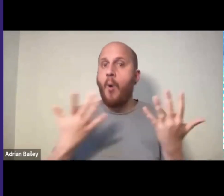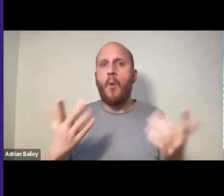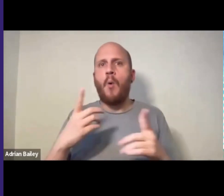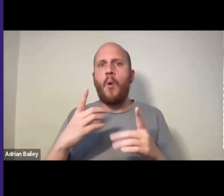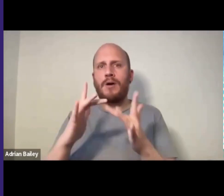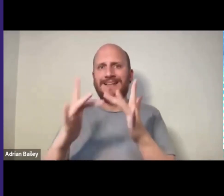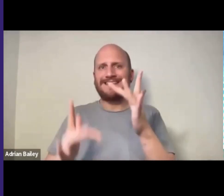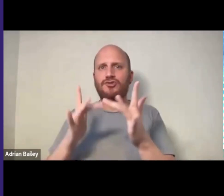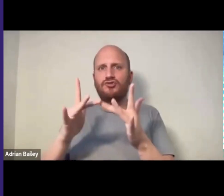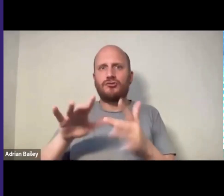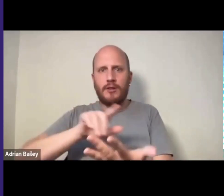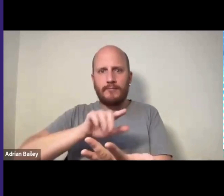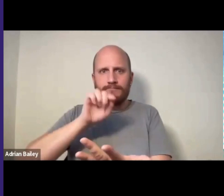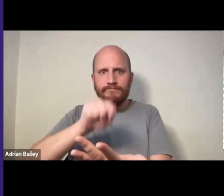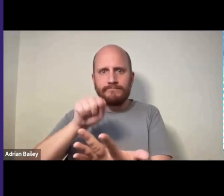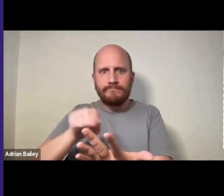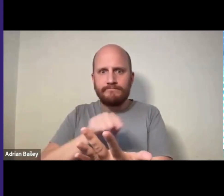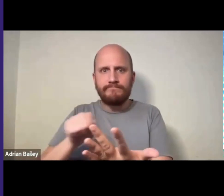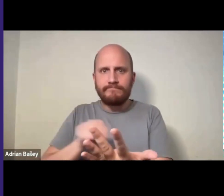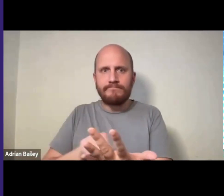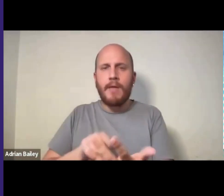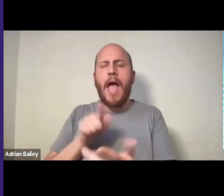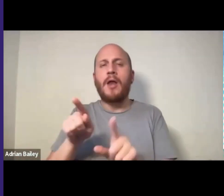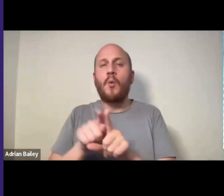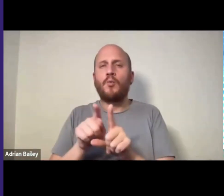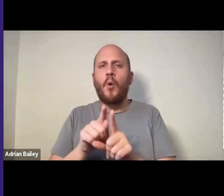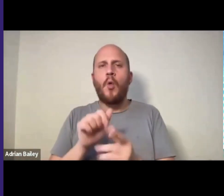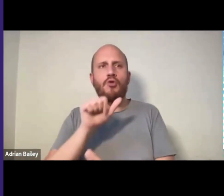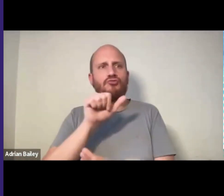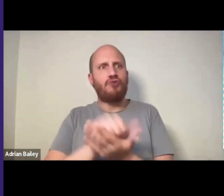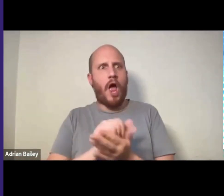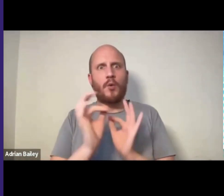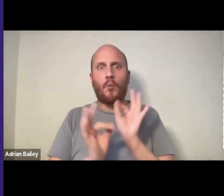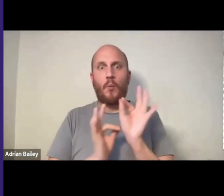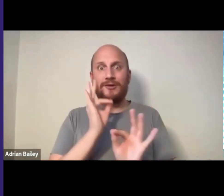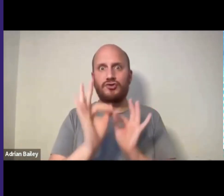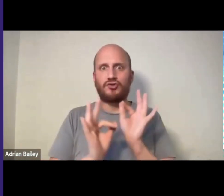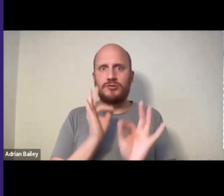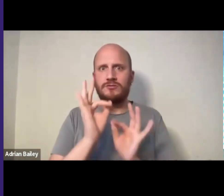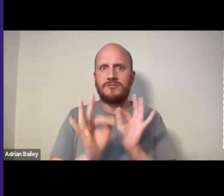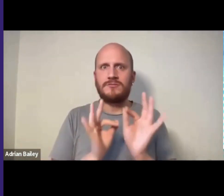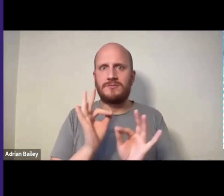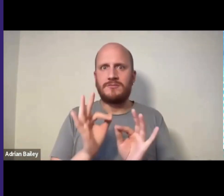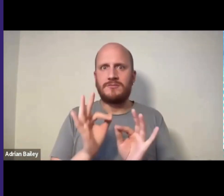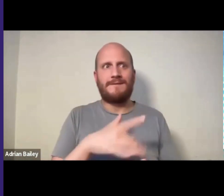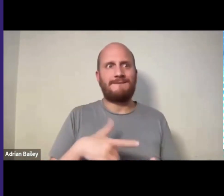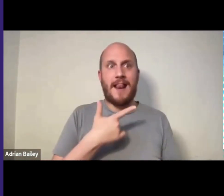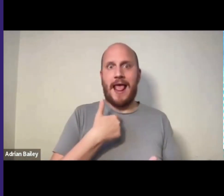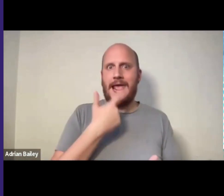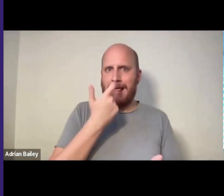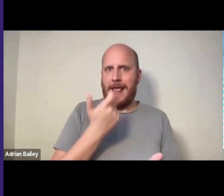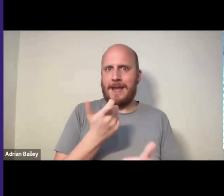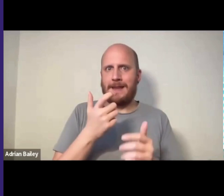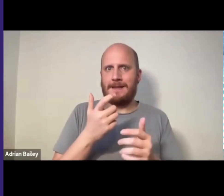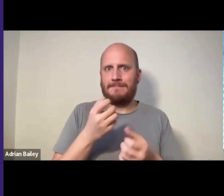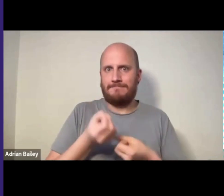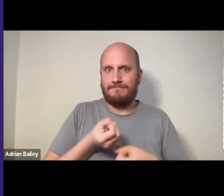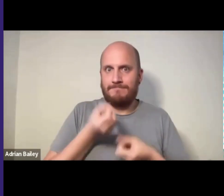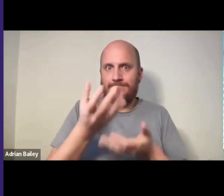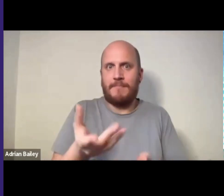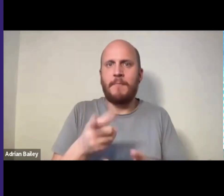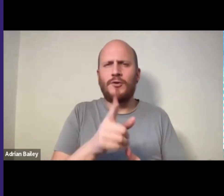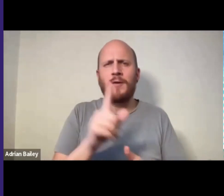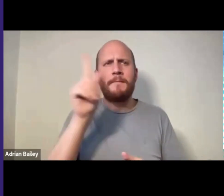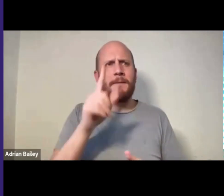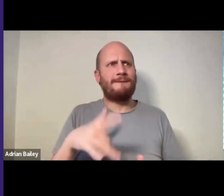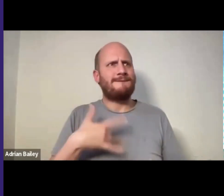right question so that people actually feel like they can fill it in. Because that second part of my question was about kind of how do people actually feel like it's worth